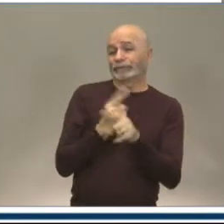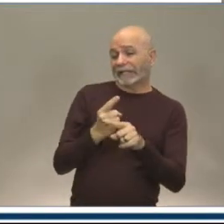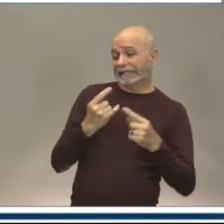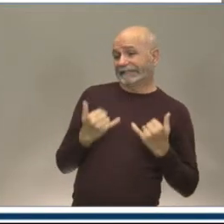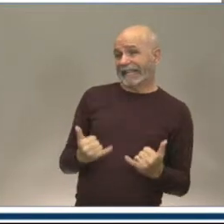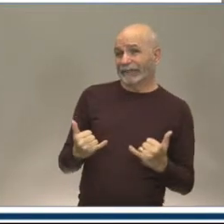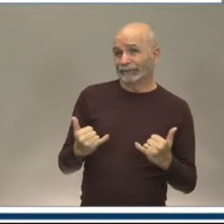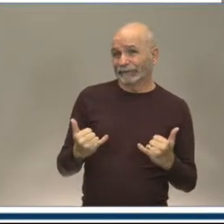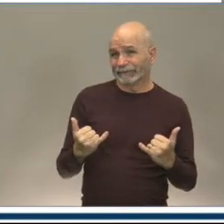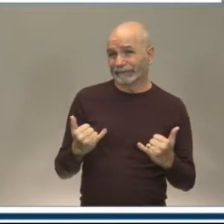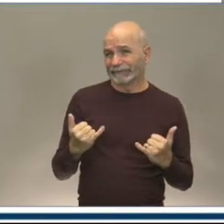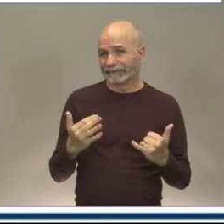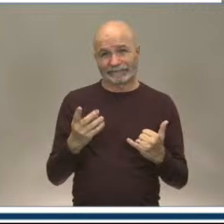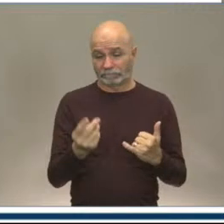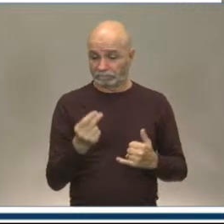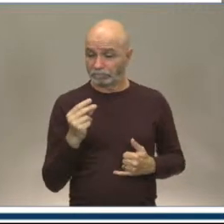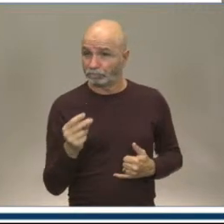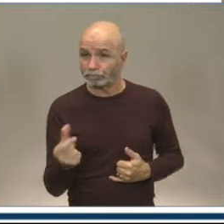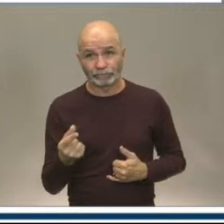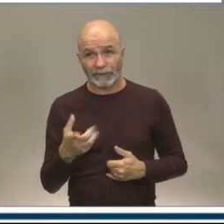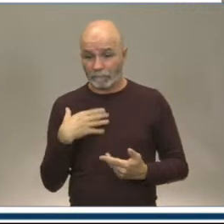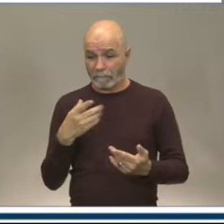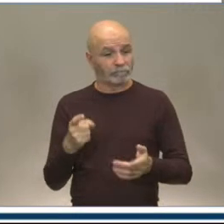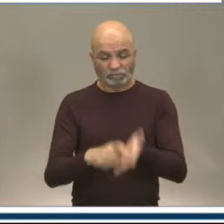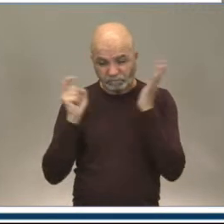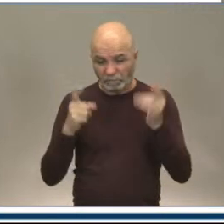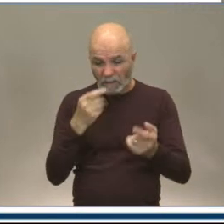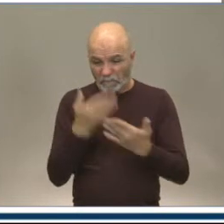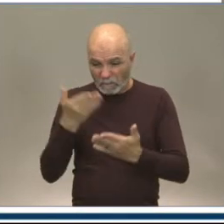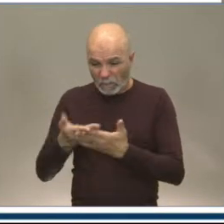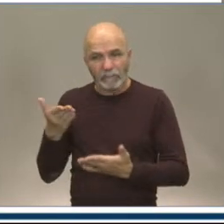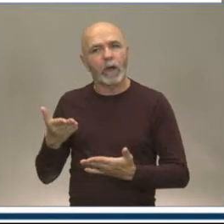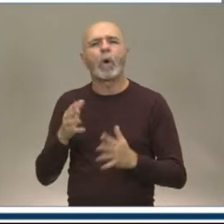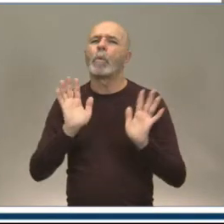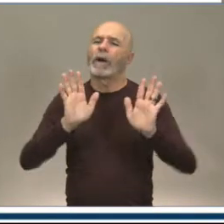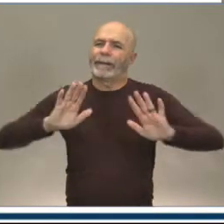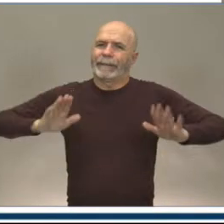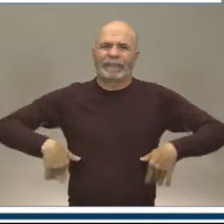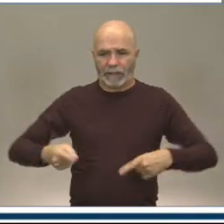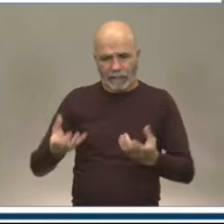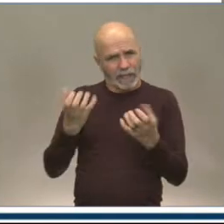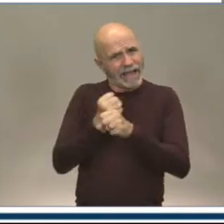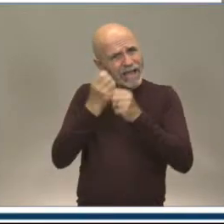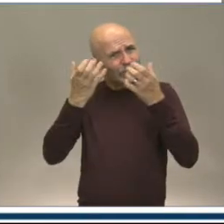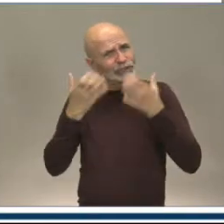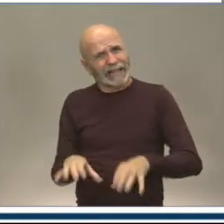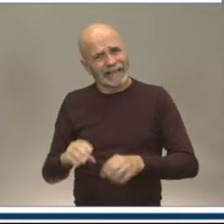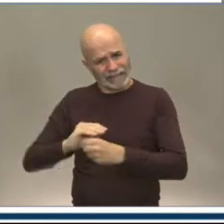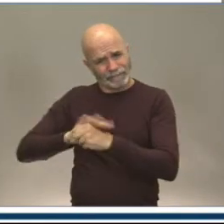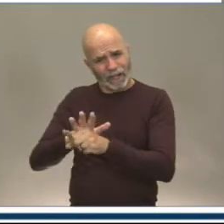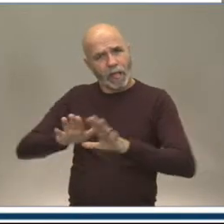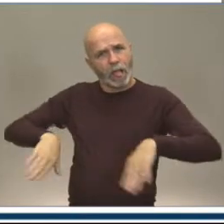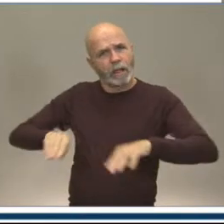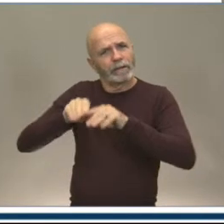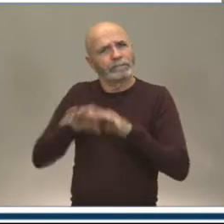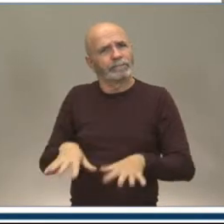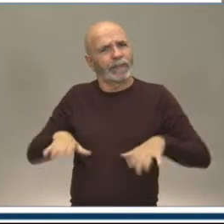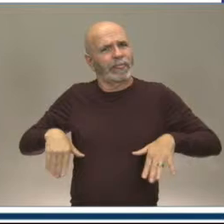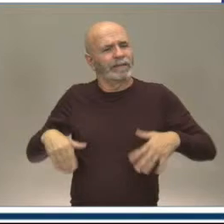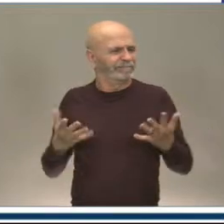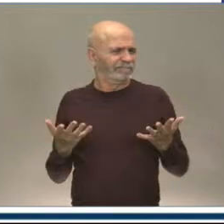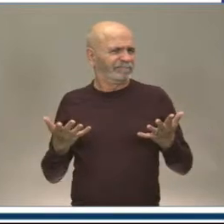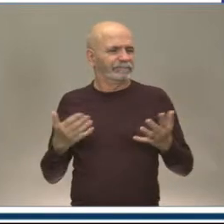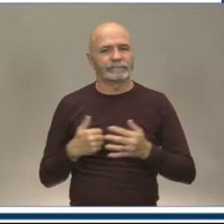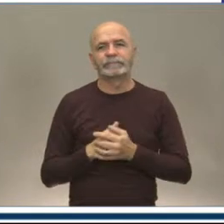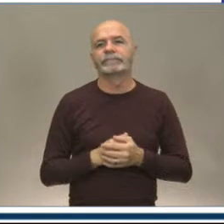something immediately when they have not had the adequate time to get the 2 doses. Dr.